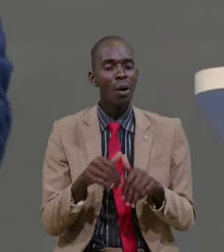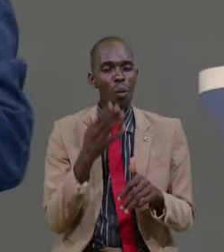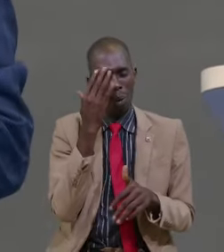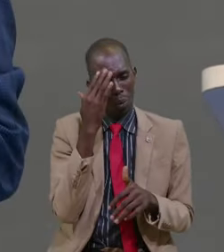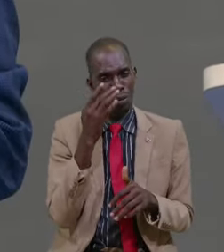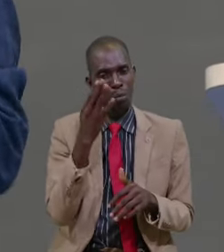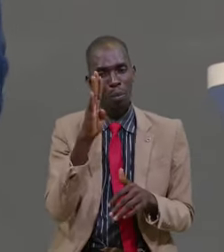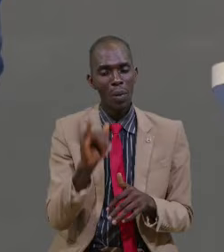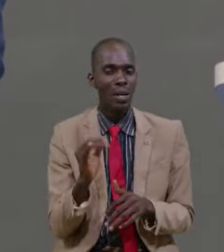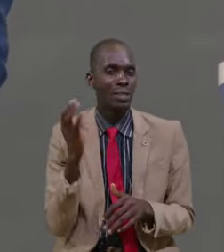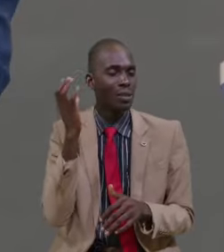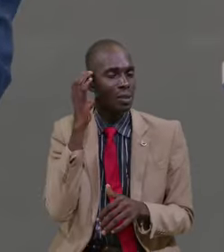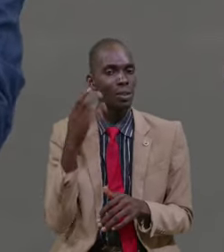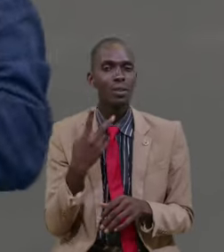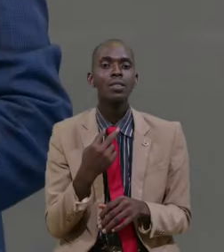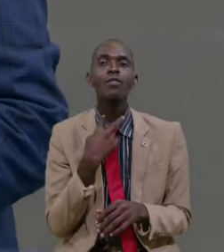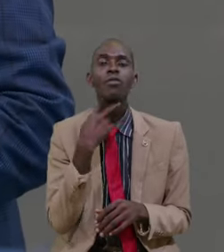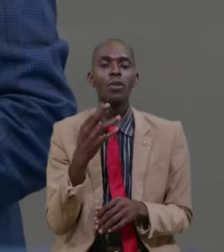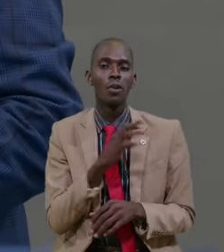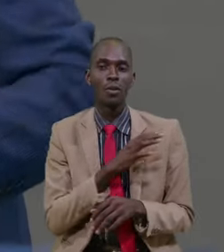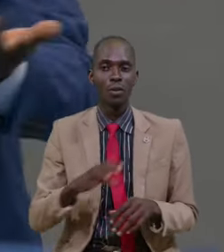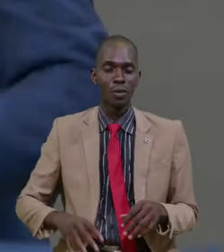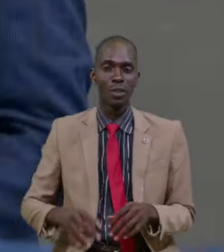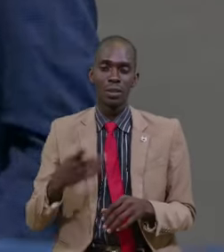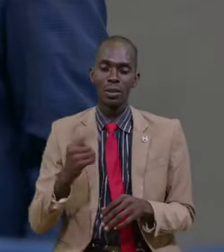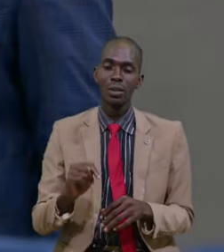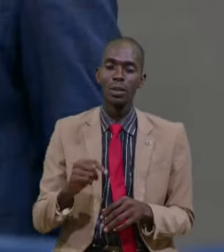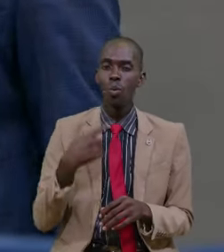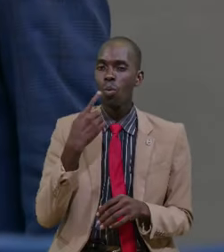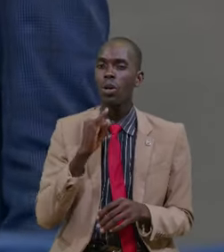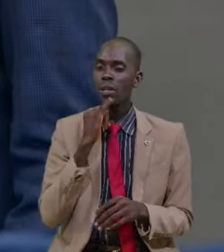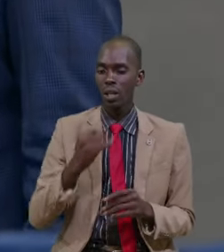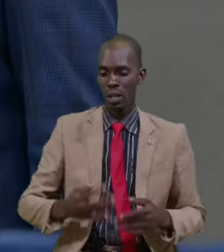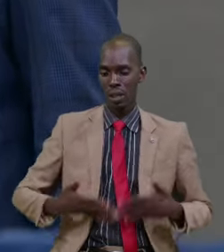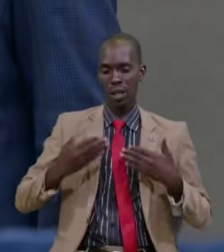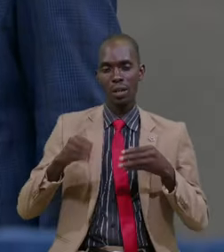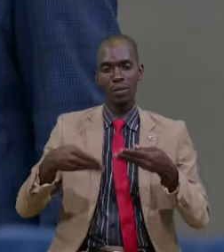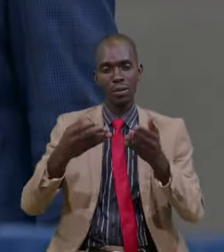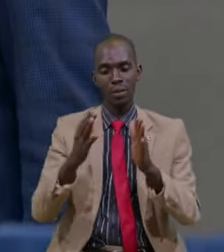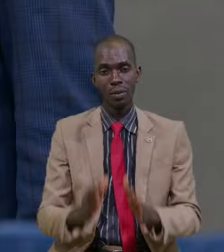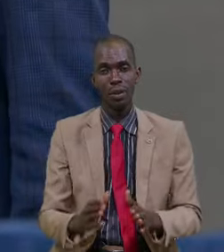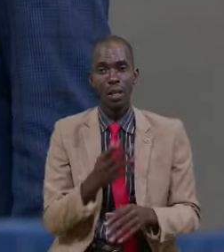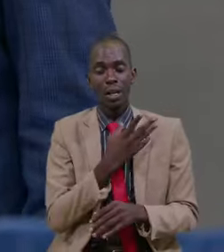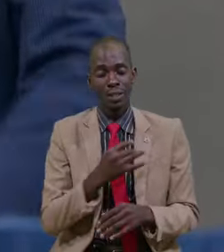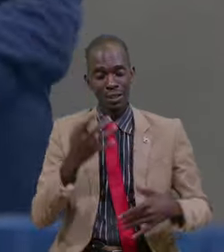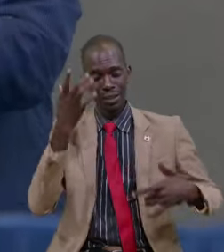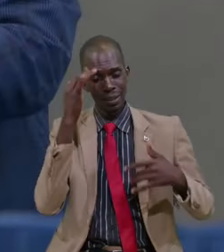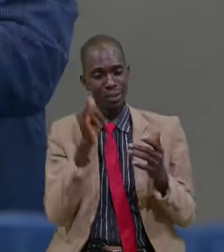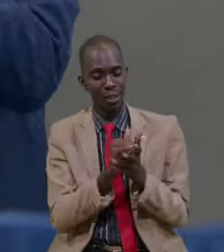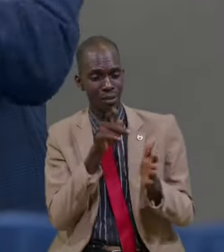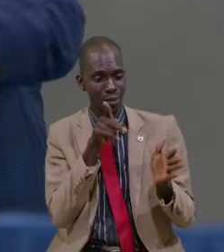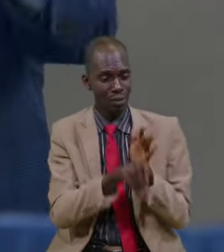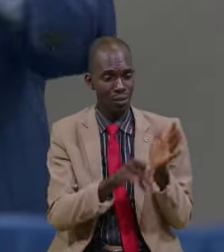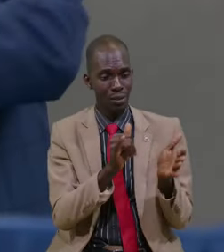voice of Christ, the life giver. And the sickness that killed him and sent him to the